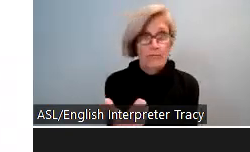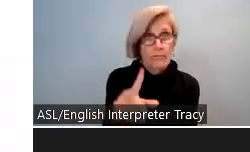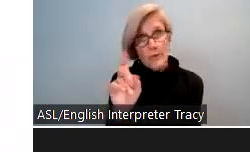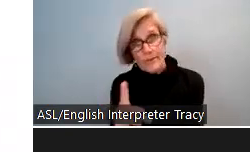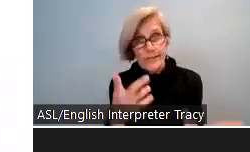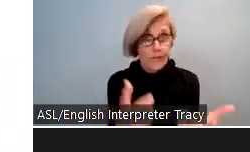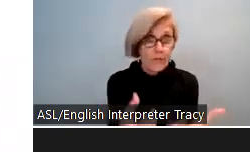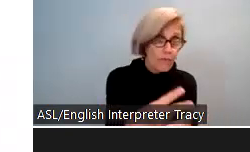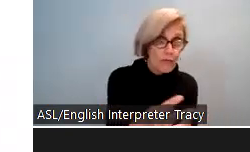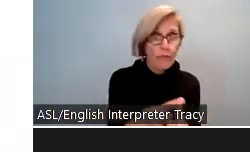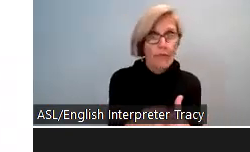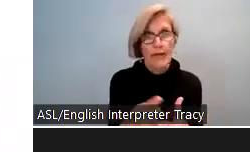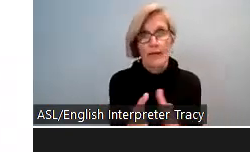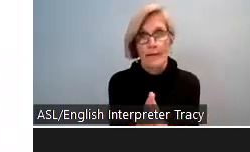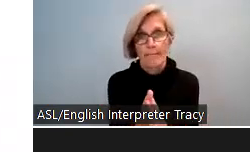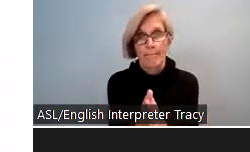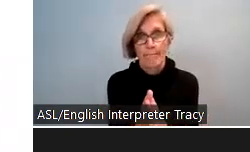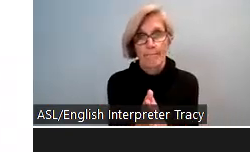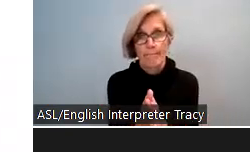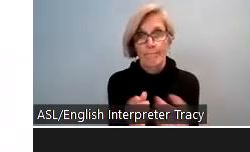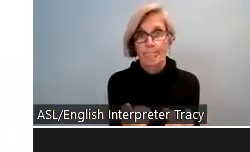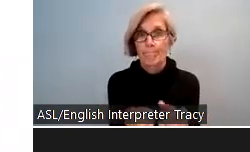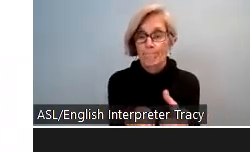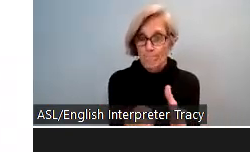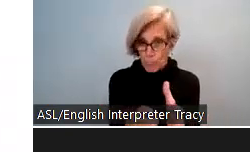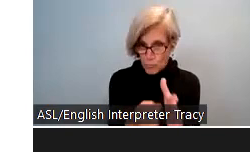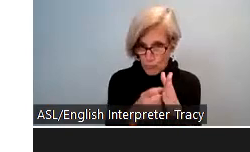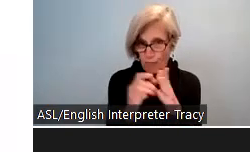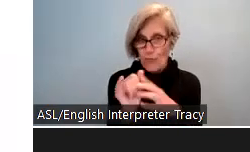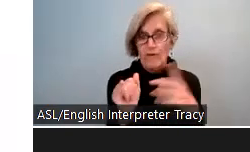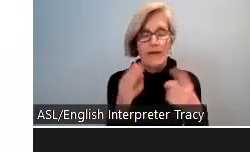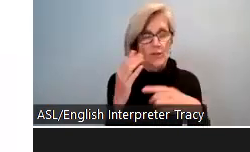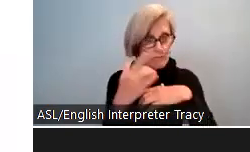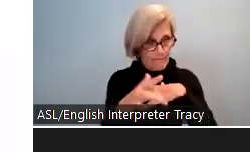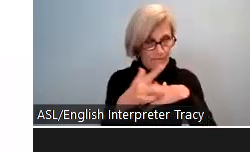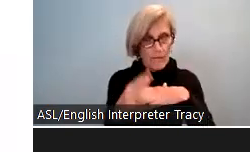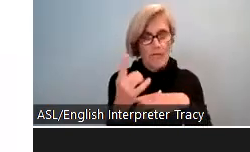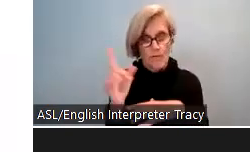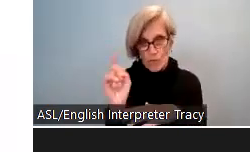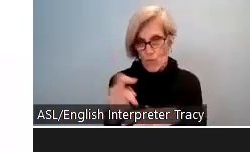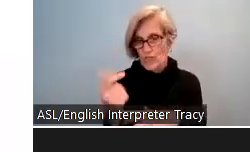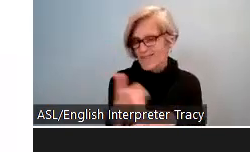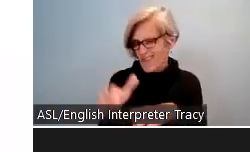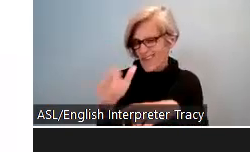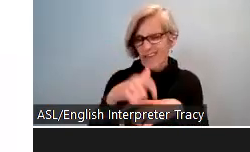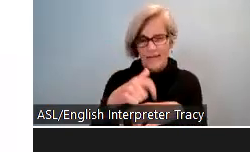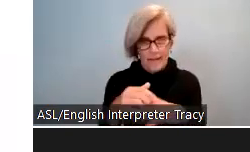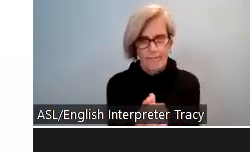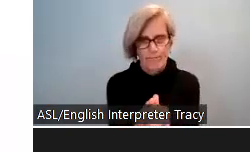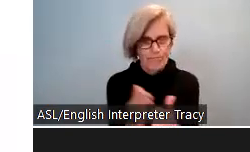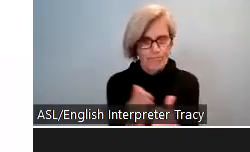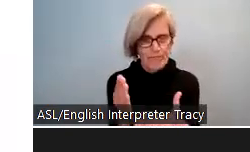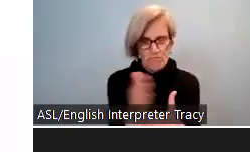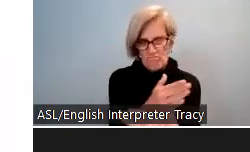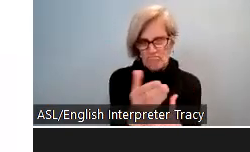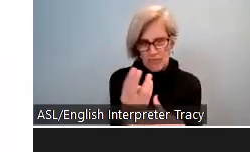free to refer to those, and we'll also be available for questions at any point in the first few days.